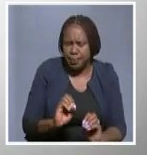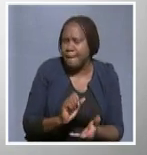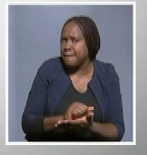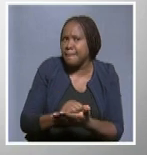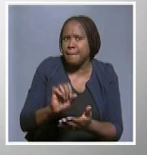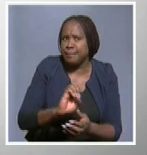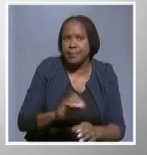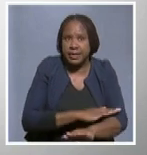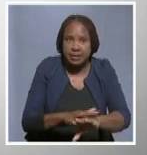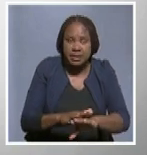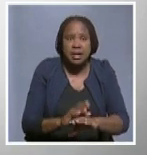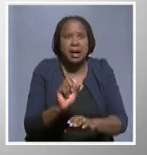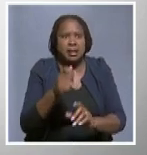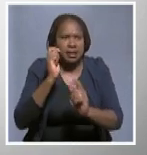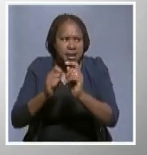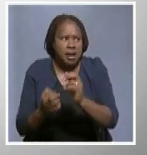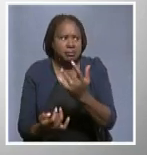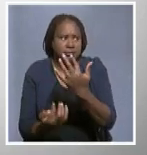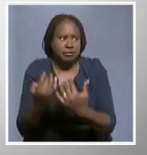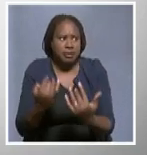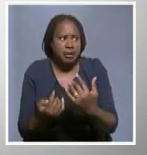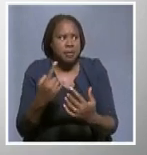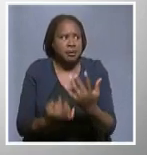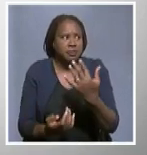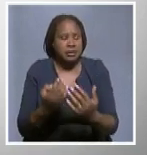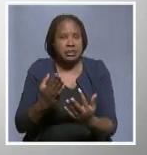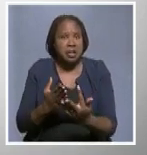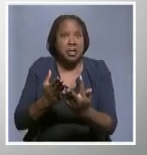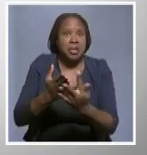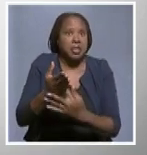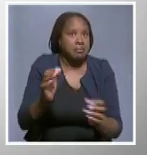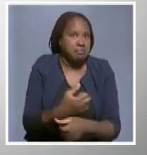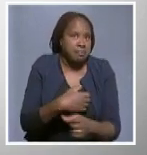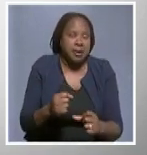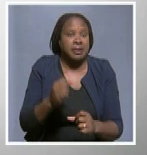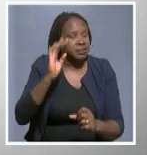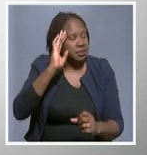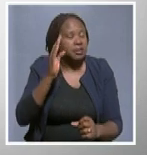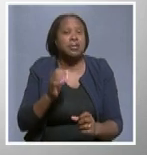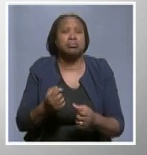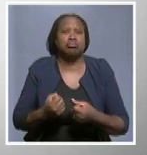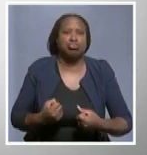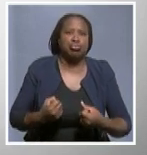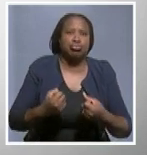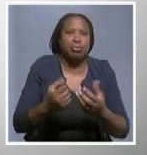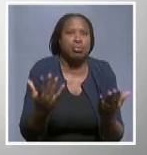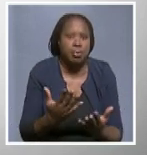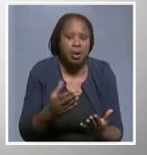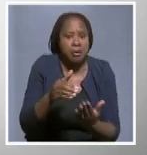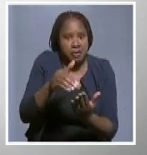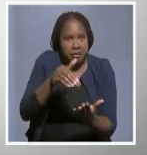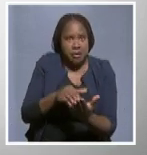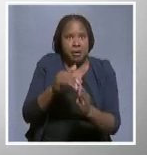some areas at one point where there's fire, and then the fire brigade will not even know where to move to or how to get to